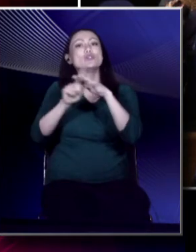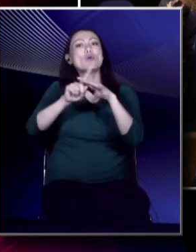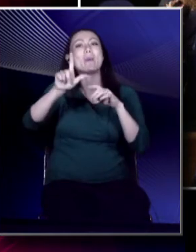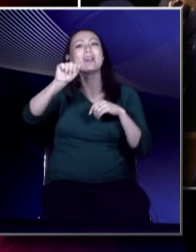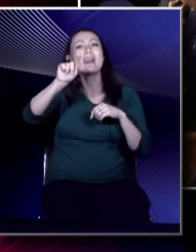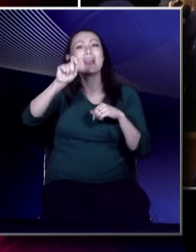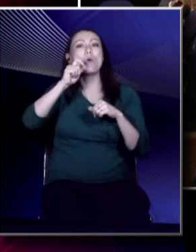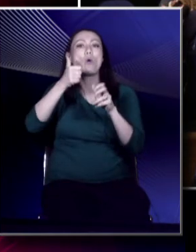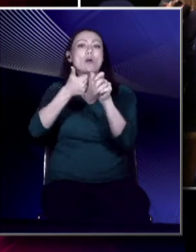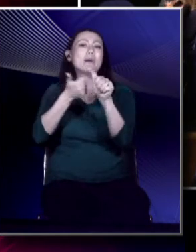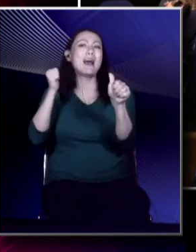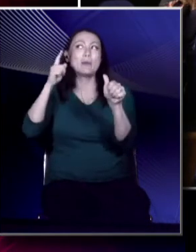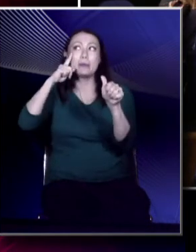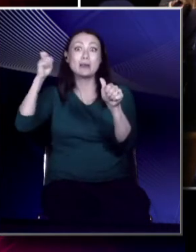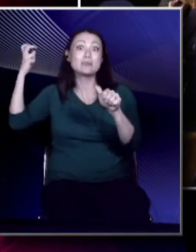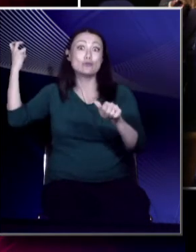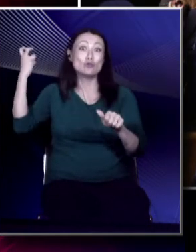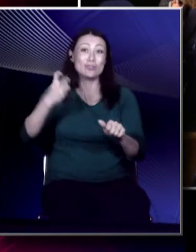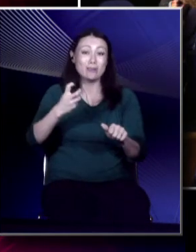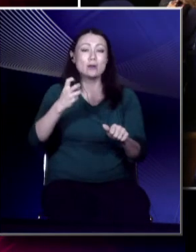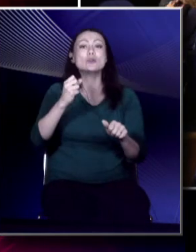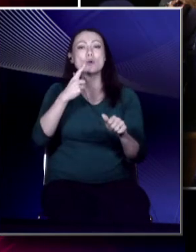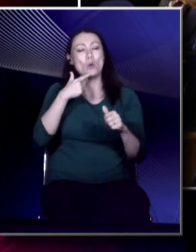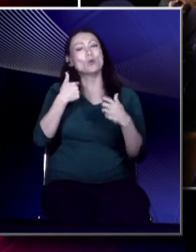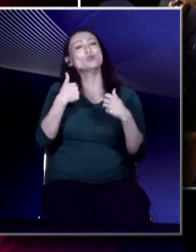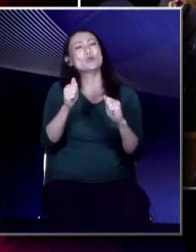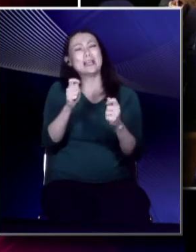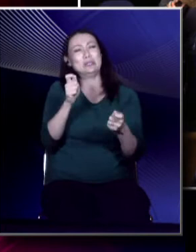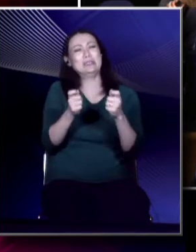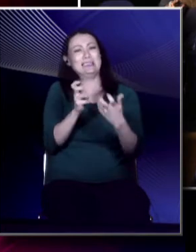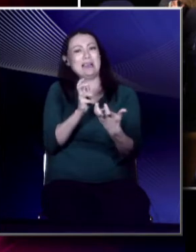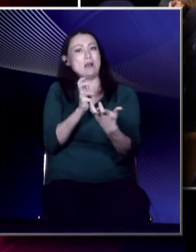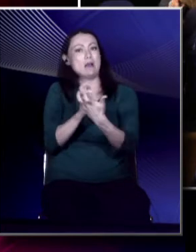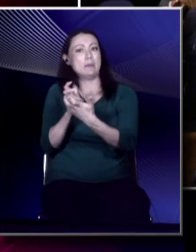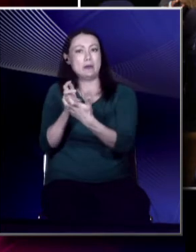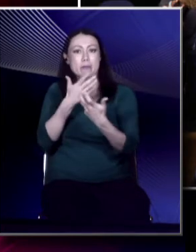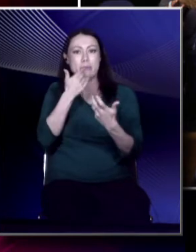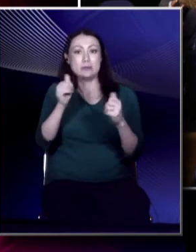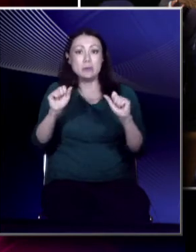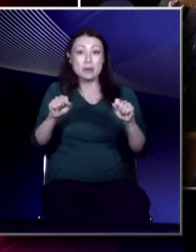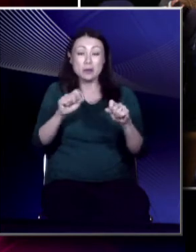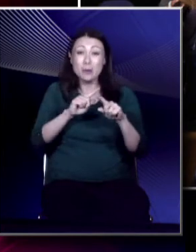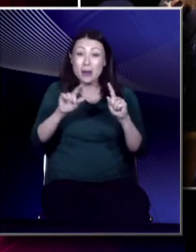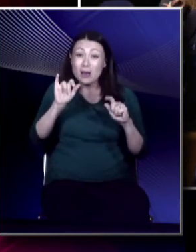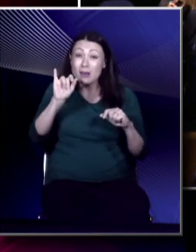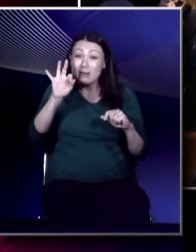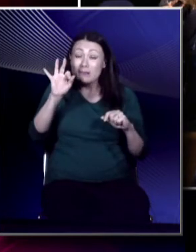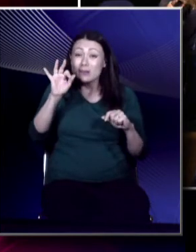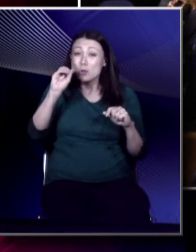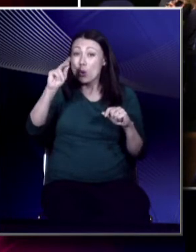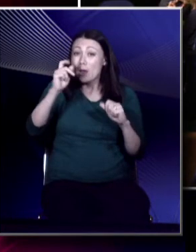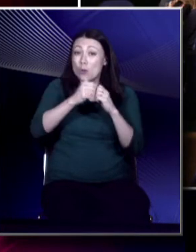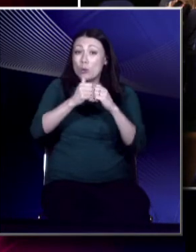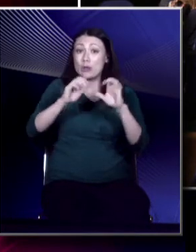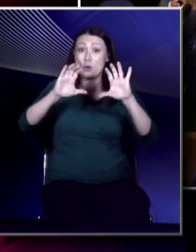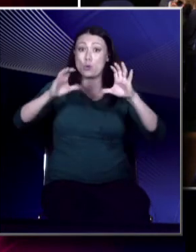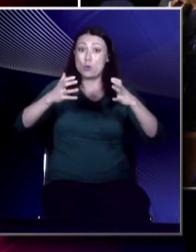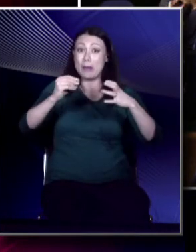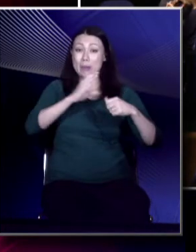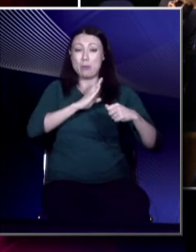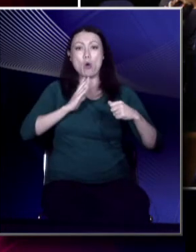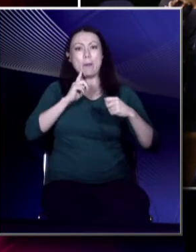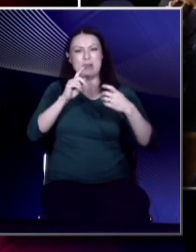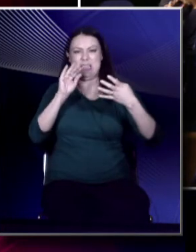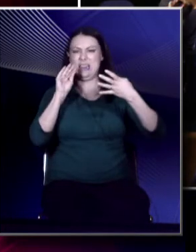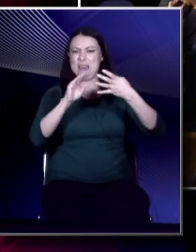behind. We'll try to accommodate that the best way we can. But if it's okay with the group and the board, I'm going to go ahead and hold these the way they are on the